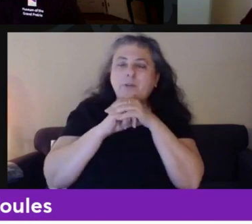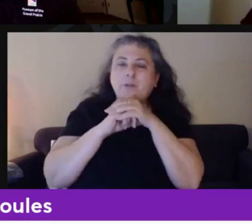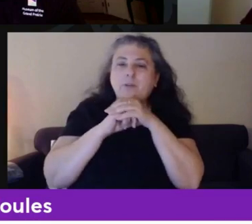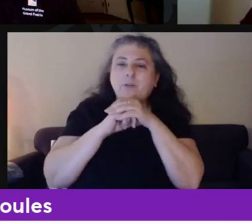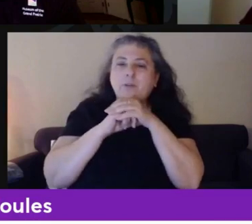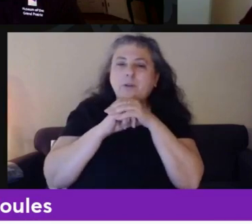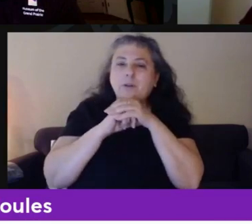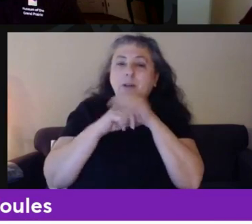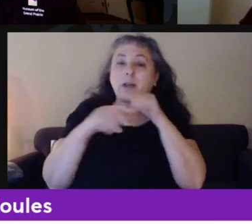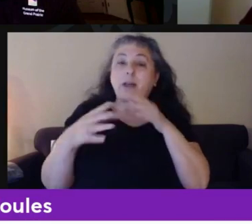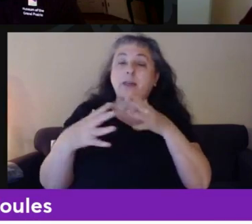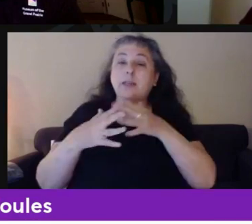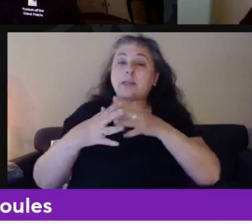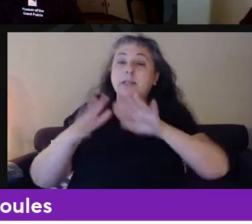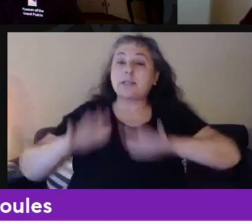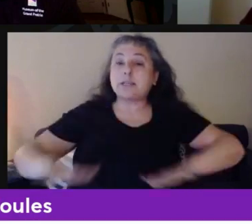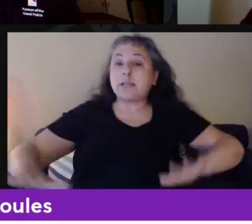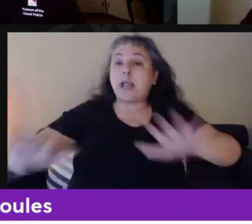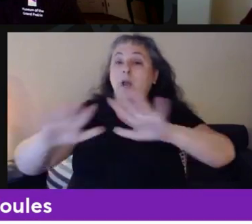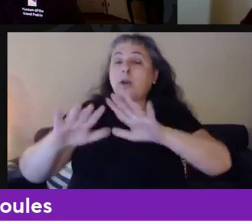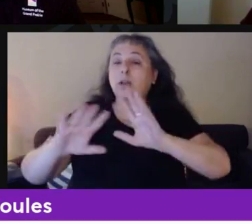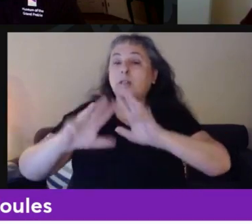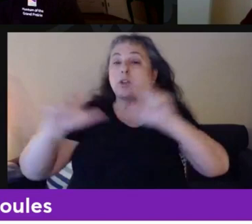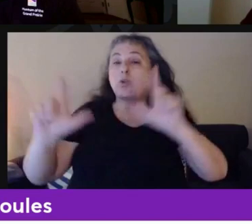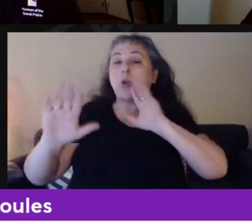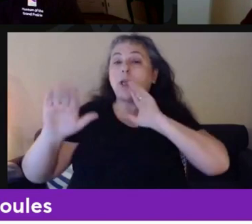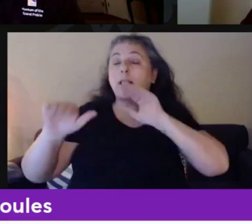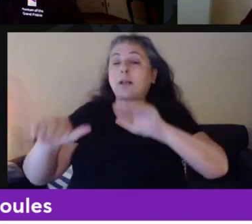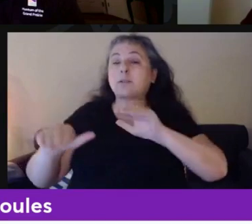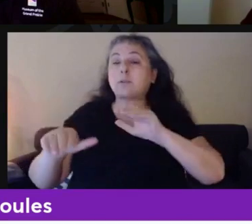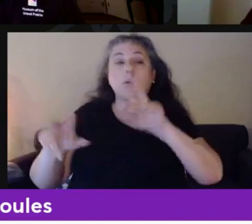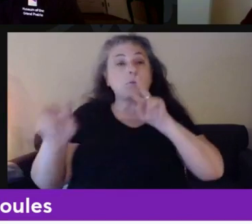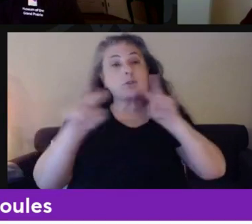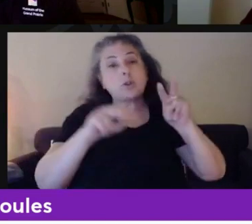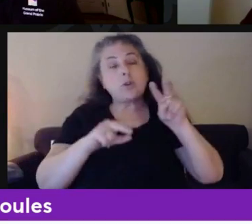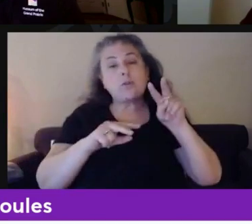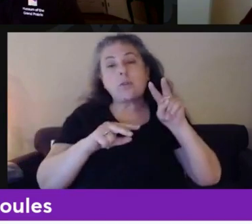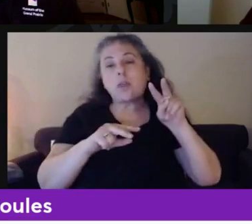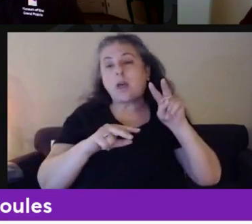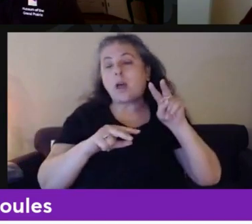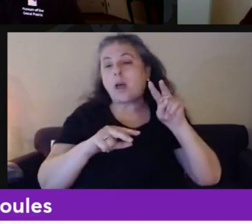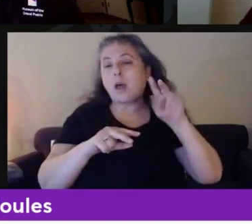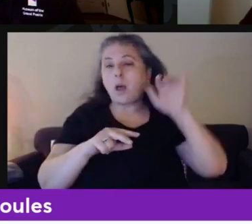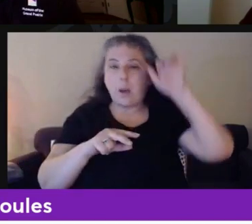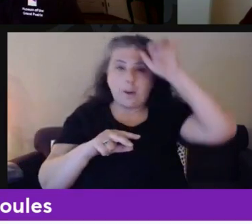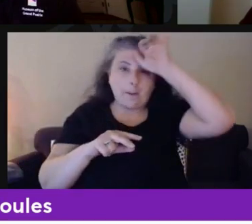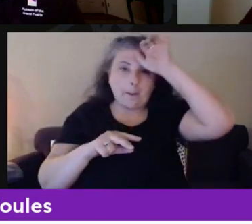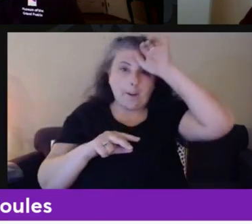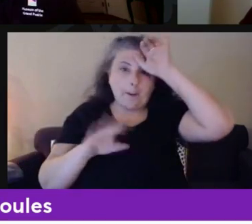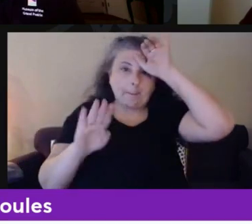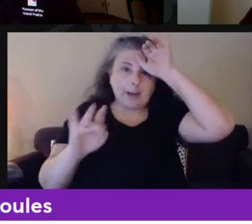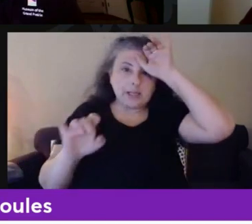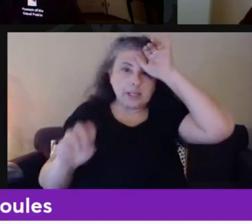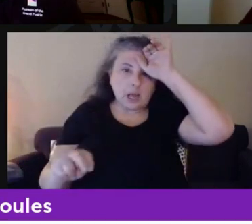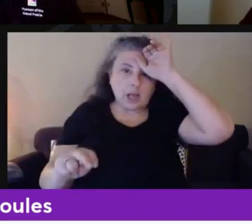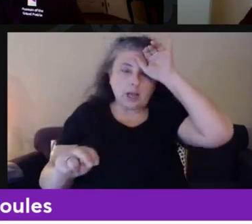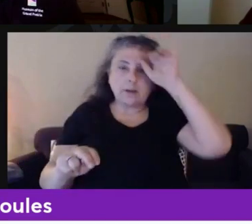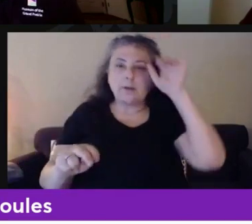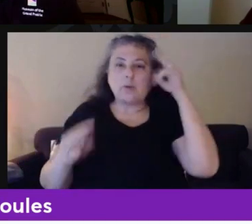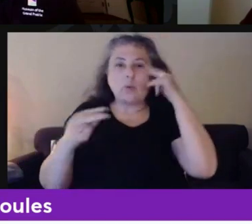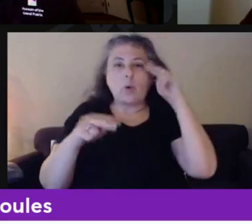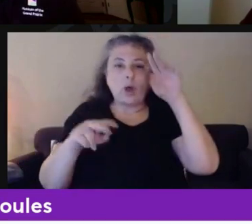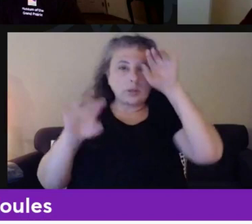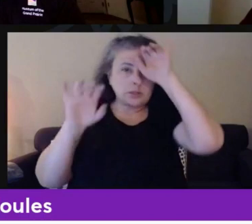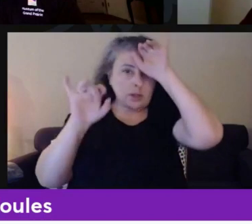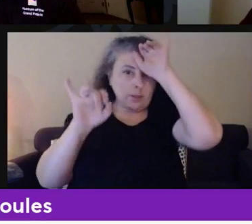in this area, in the Great Lakes area, we probably observed the bison. I've been told we watched bison and saw